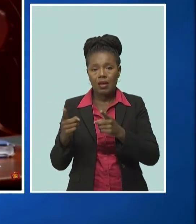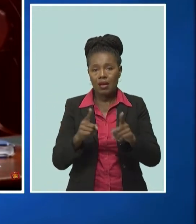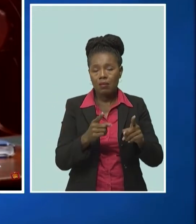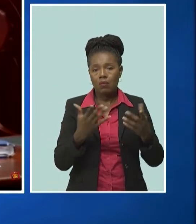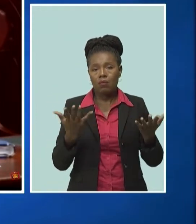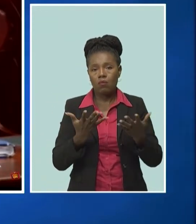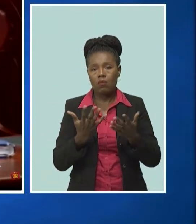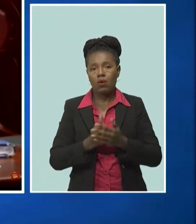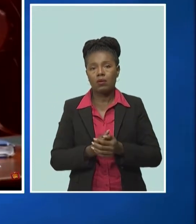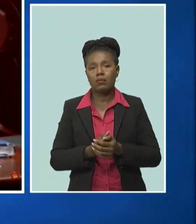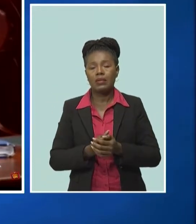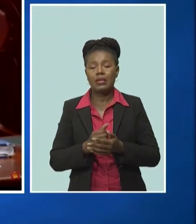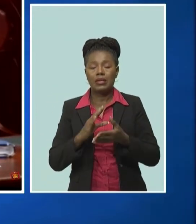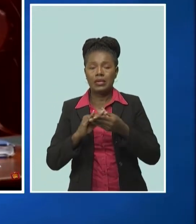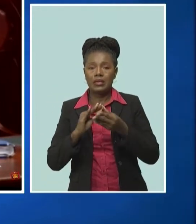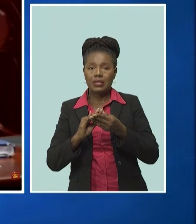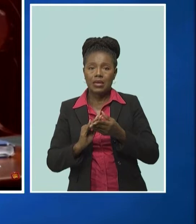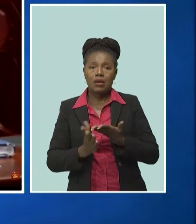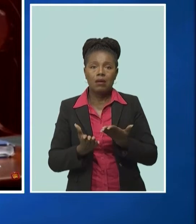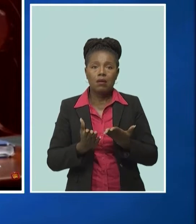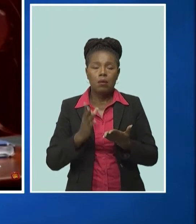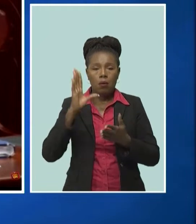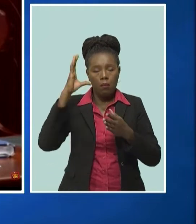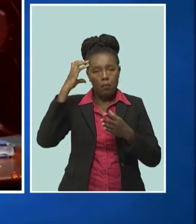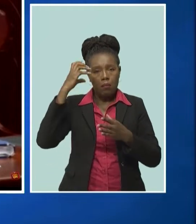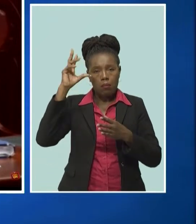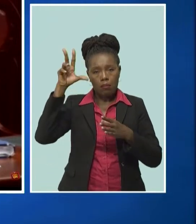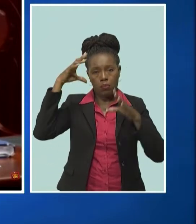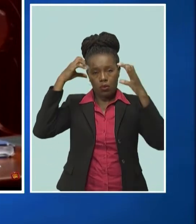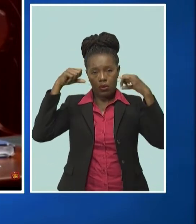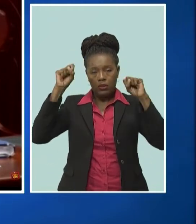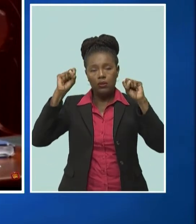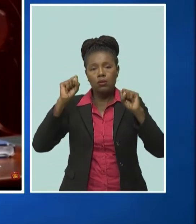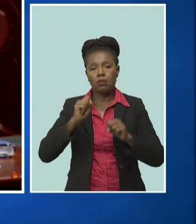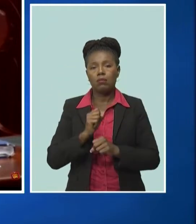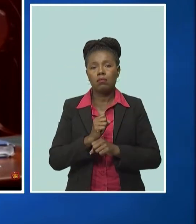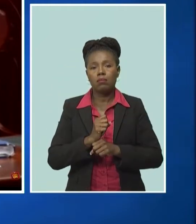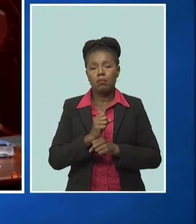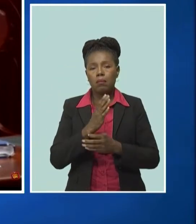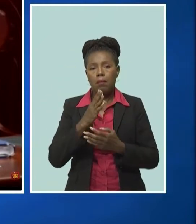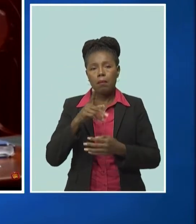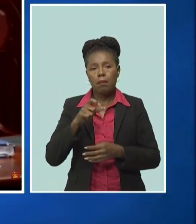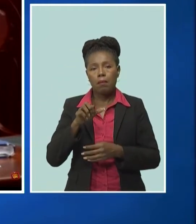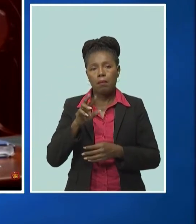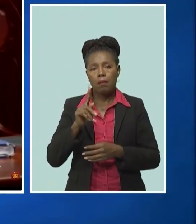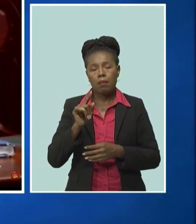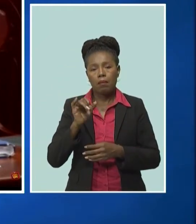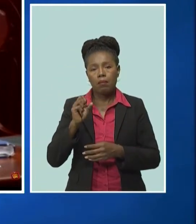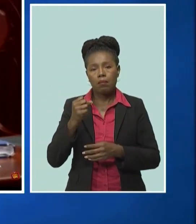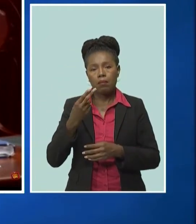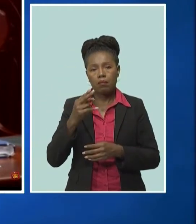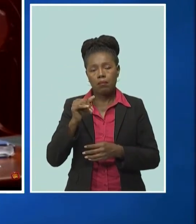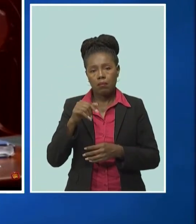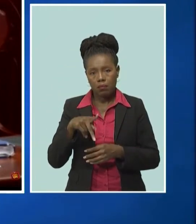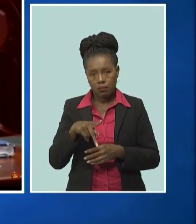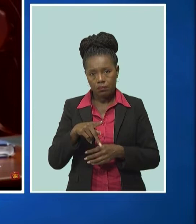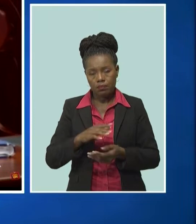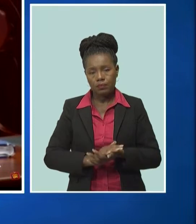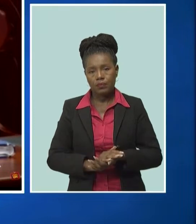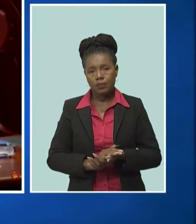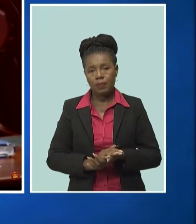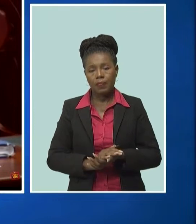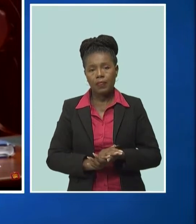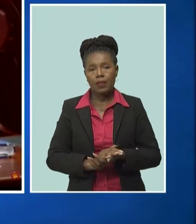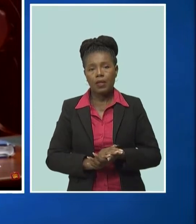allegations of political partisanship. The resources that were allocated often did not meet the needs of the community, and we basically